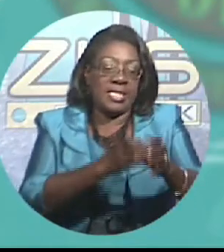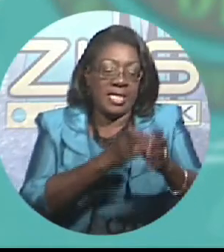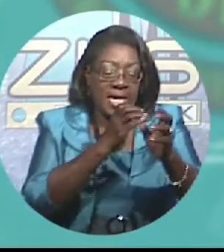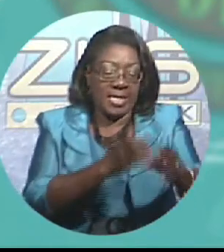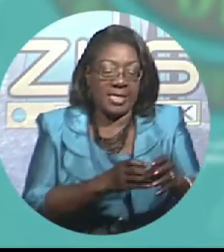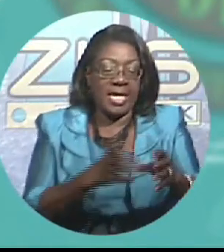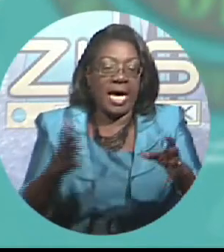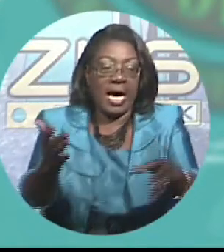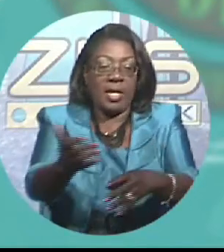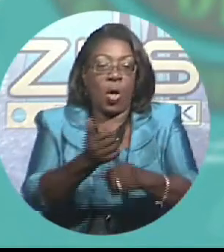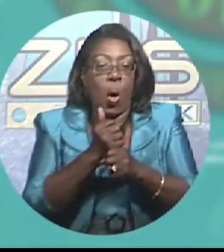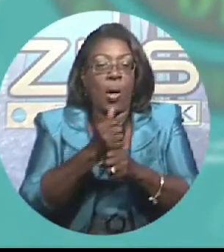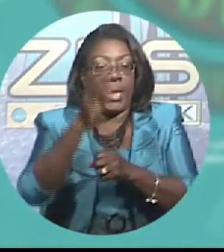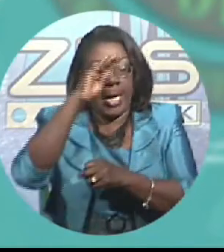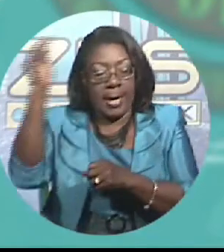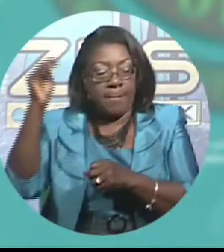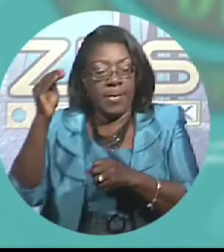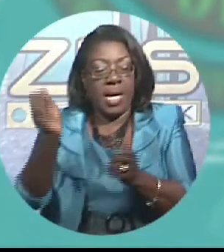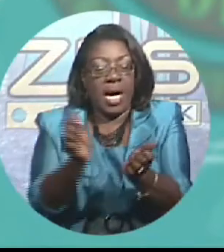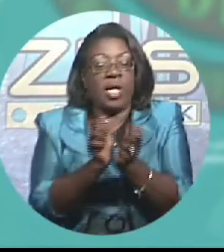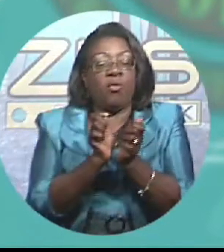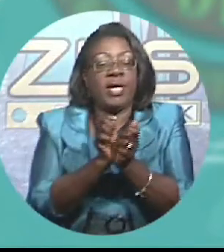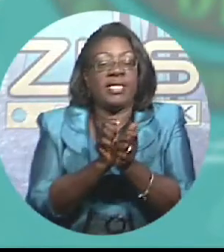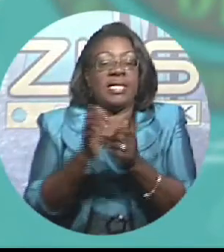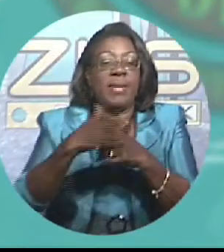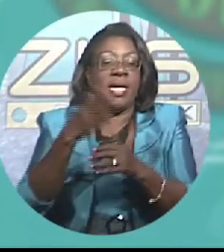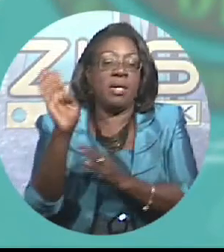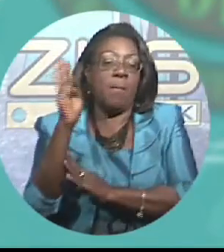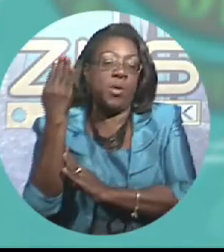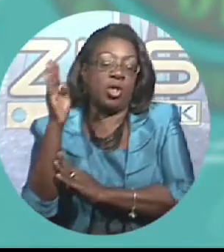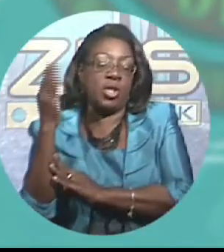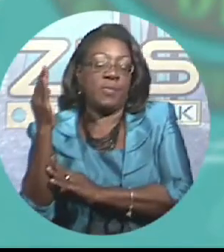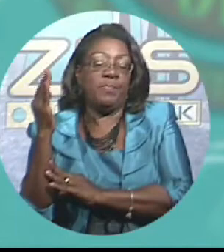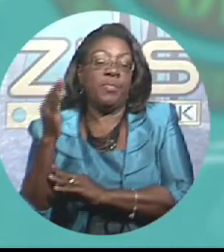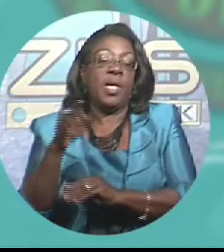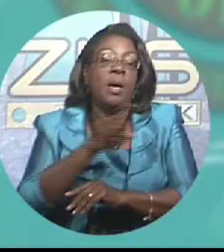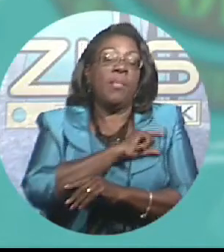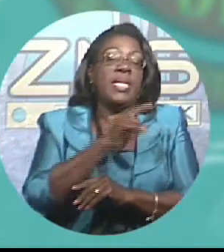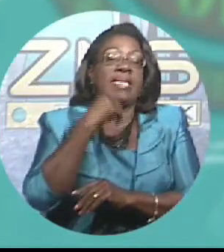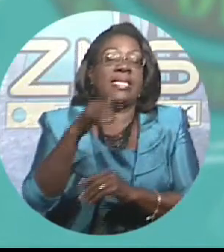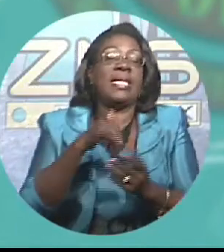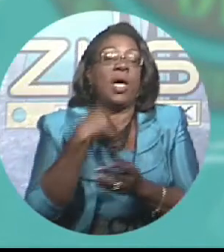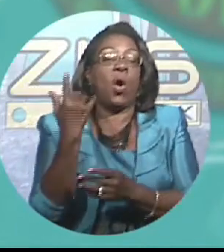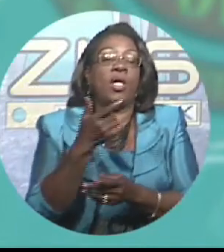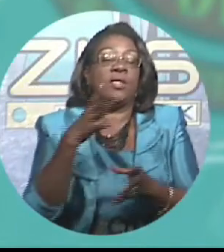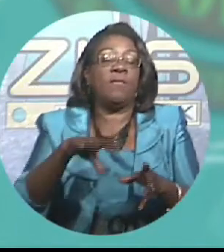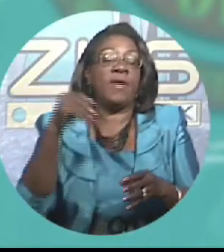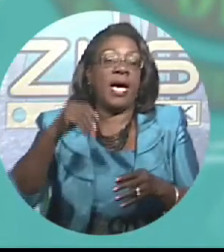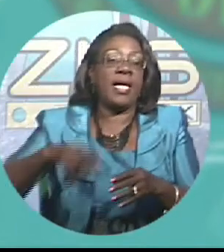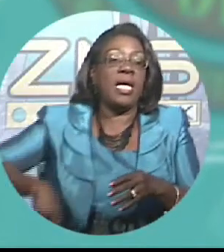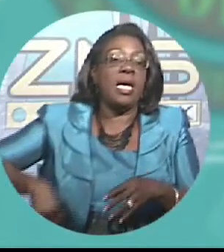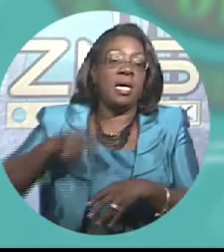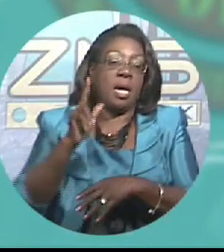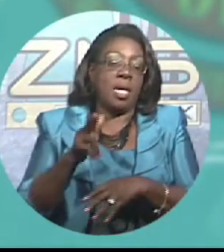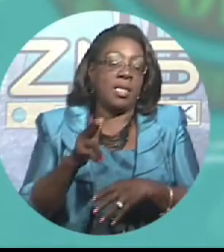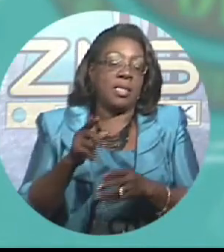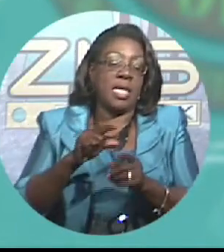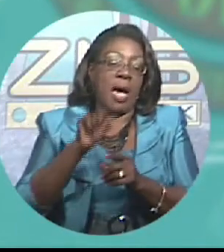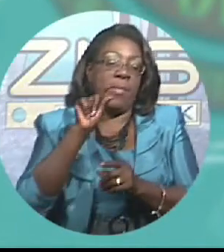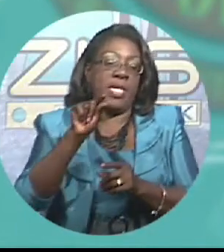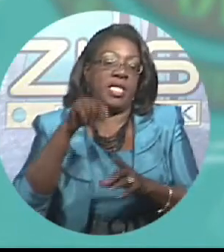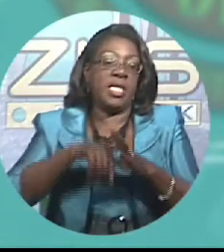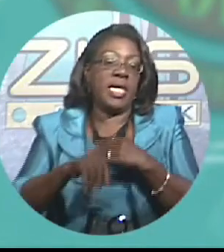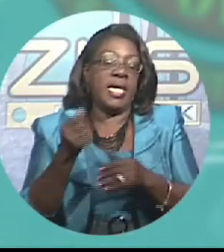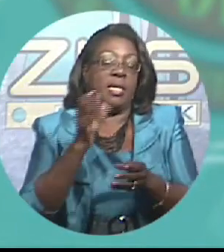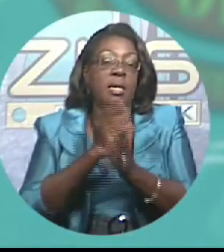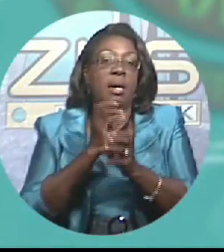pursuing the suspect and were able to arrest him in nearby bushes. Police say they also found a quantity of ammunition in his possession. The handgun